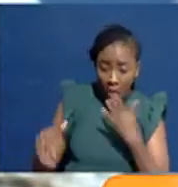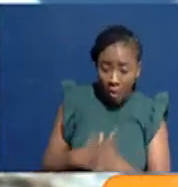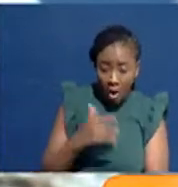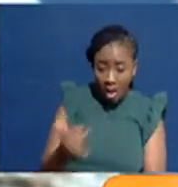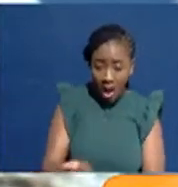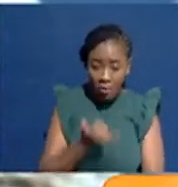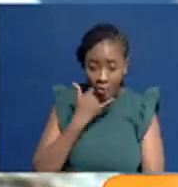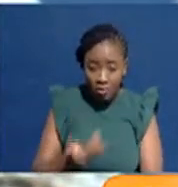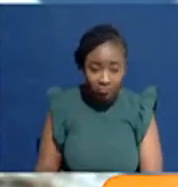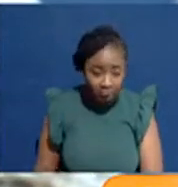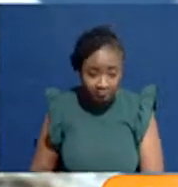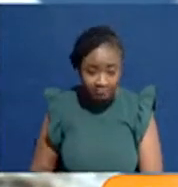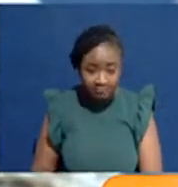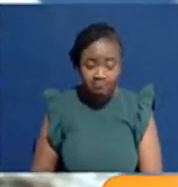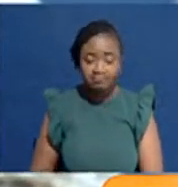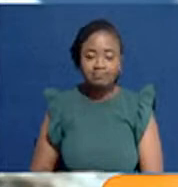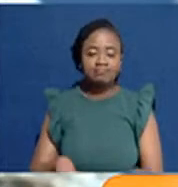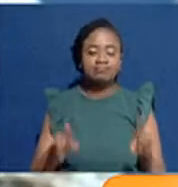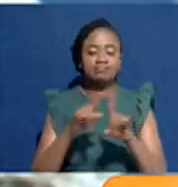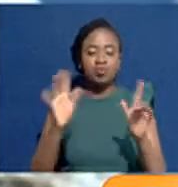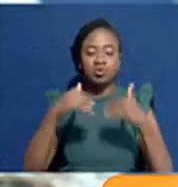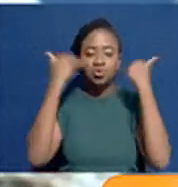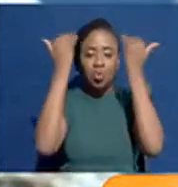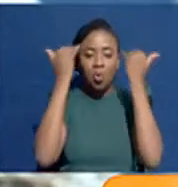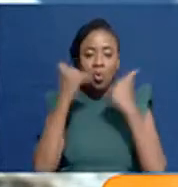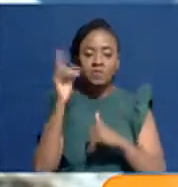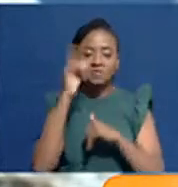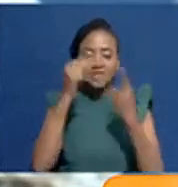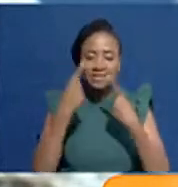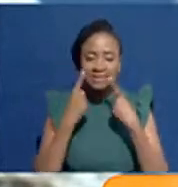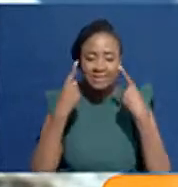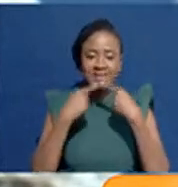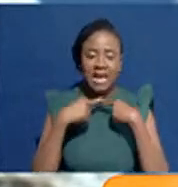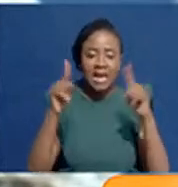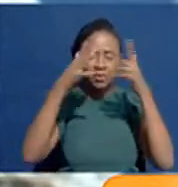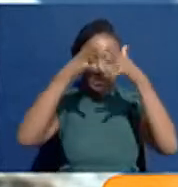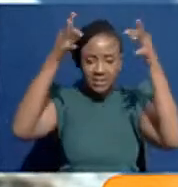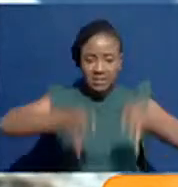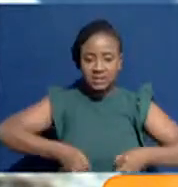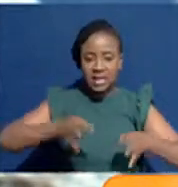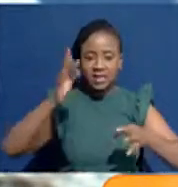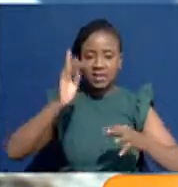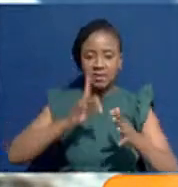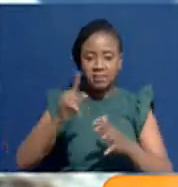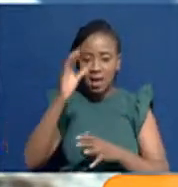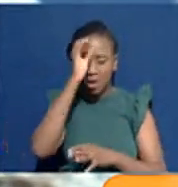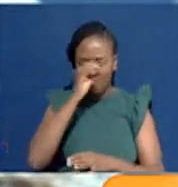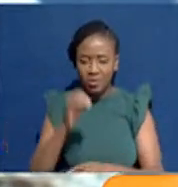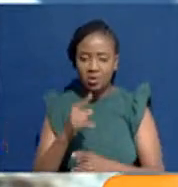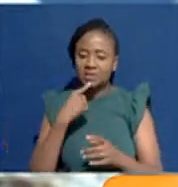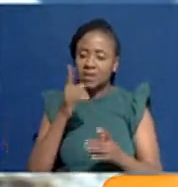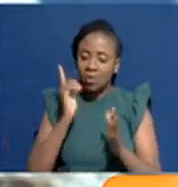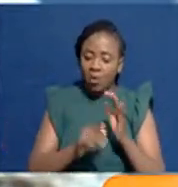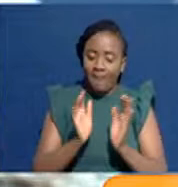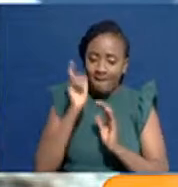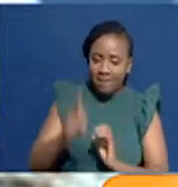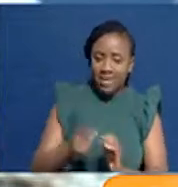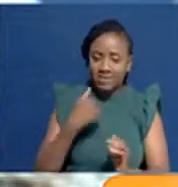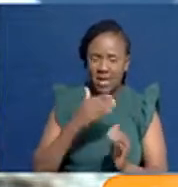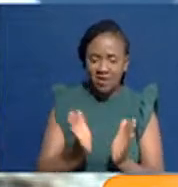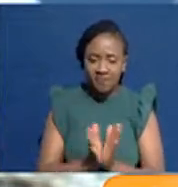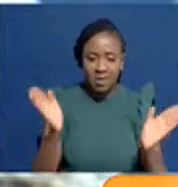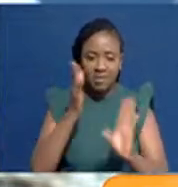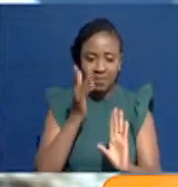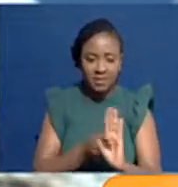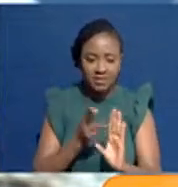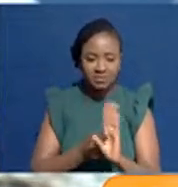are saying is, because the court has already pronounced itself on what Article 10 means when it says there has to be public participation. It